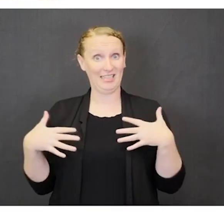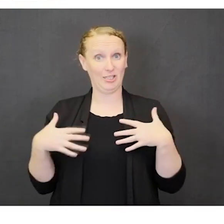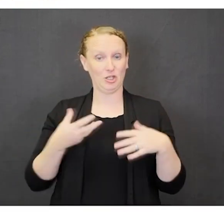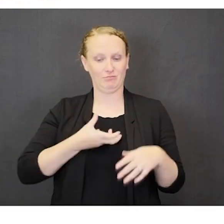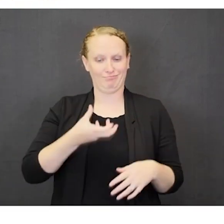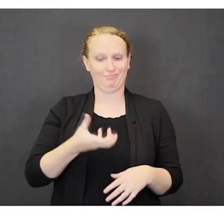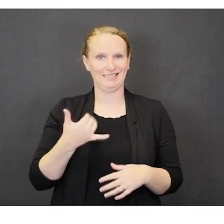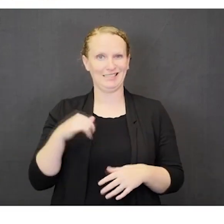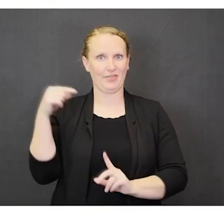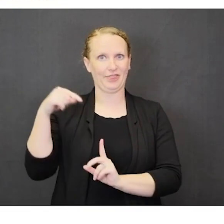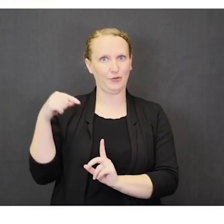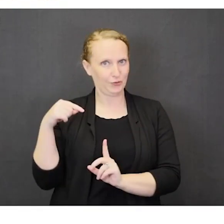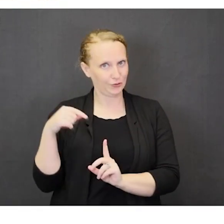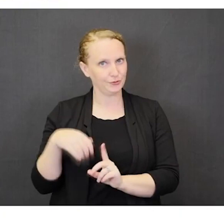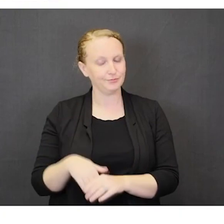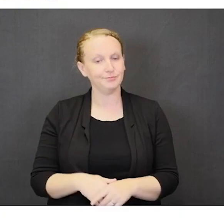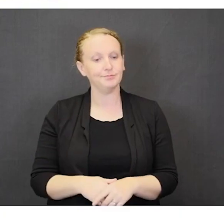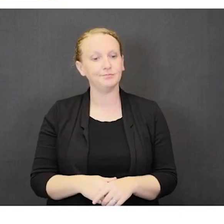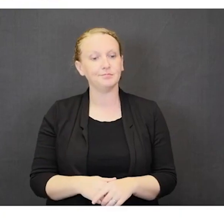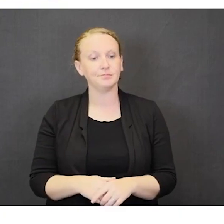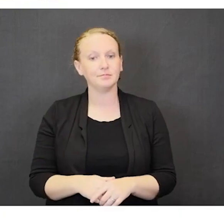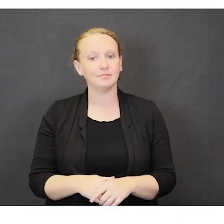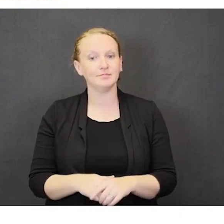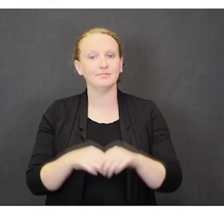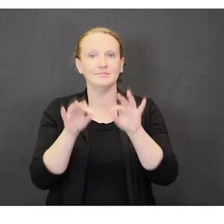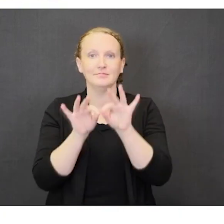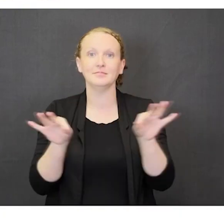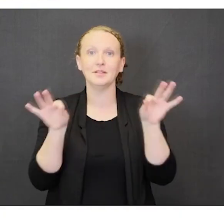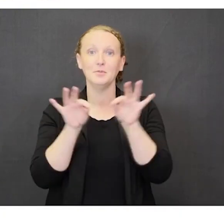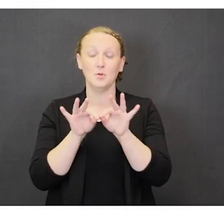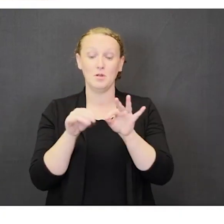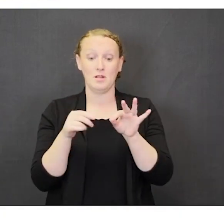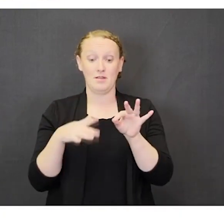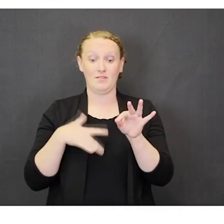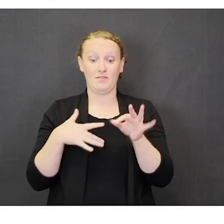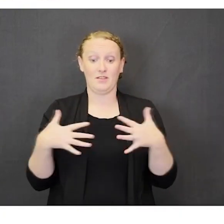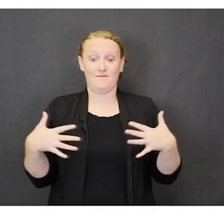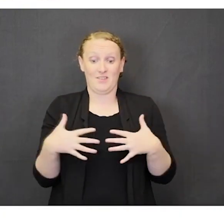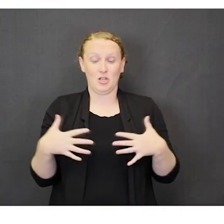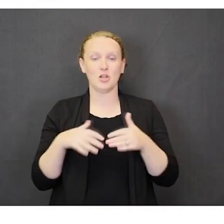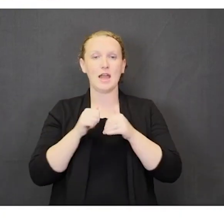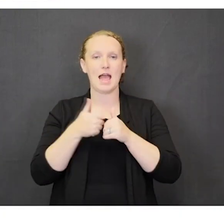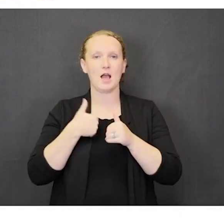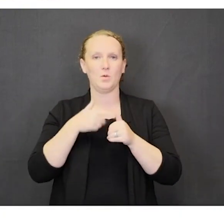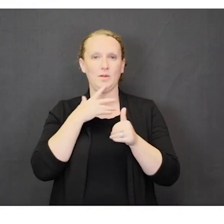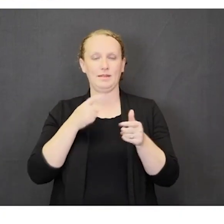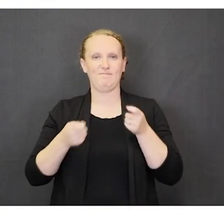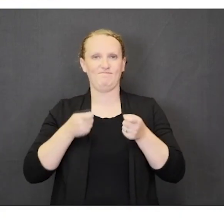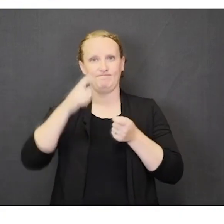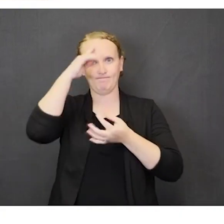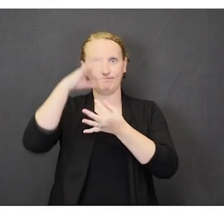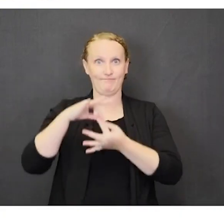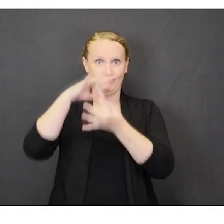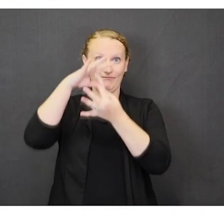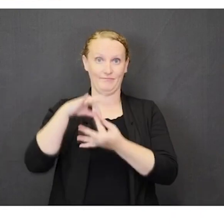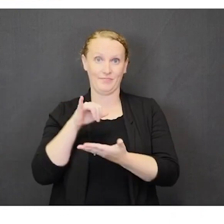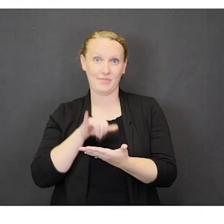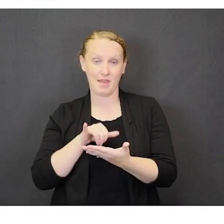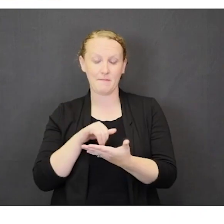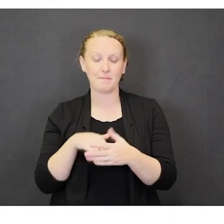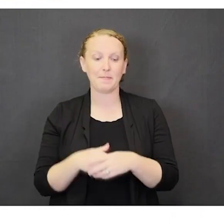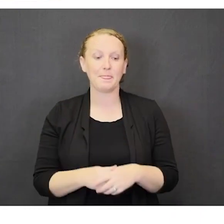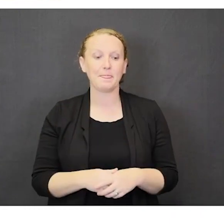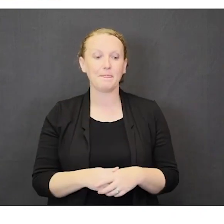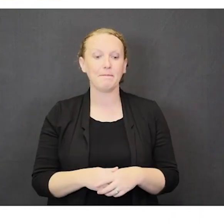And it's important that we also talk about how to regulate or manage through the fear itself. So when we have a